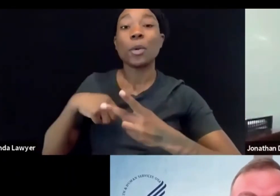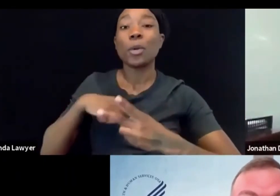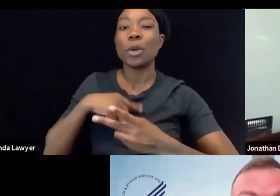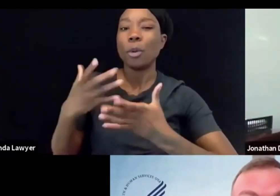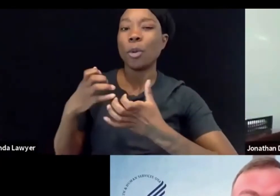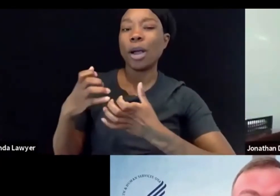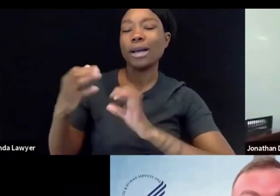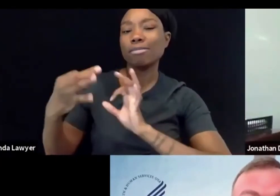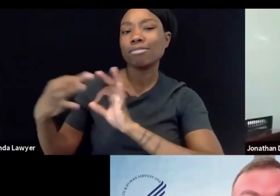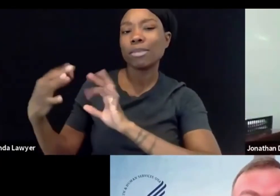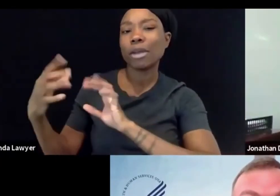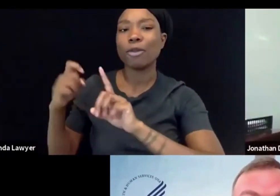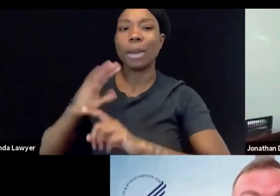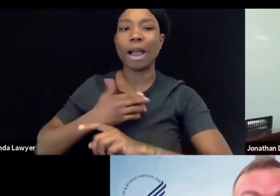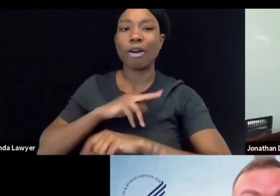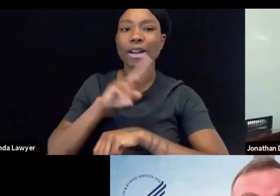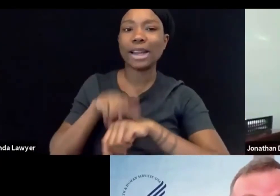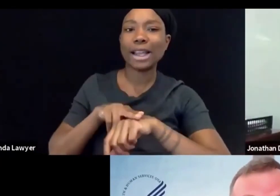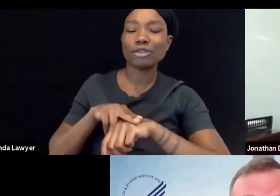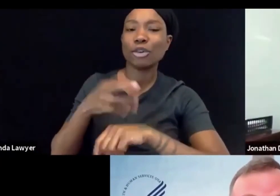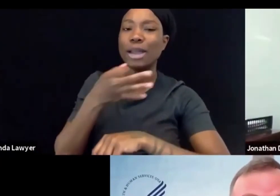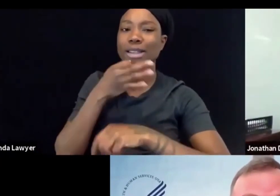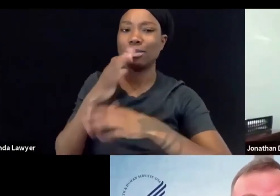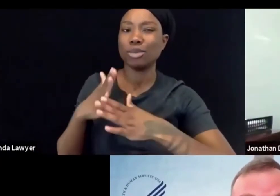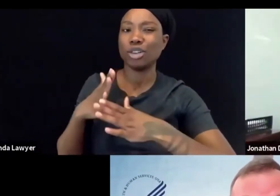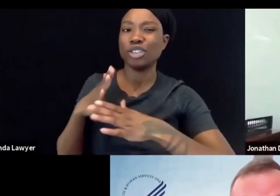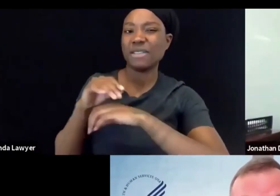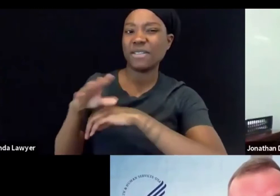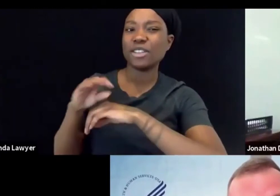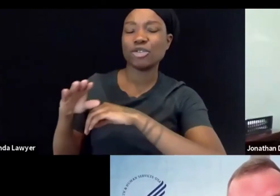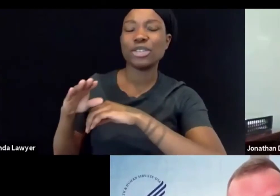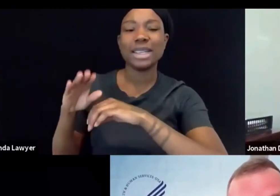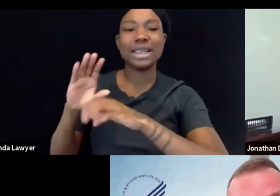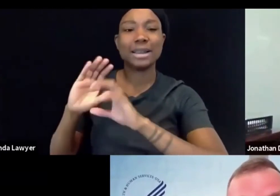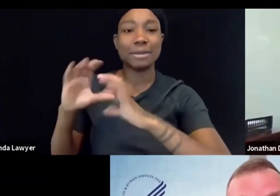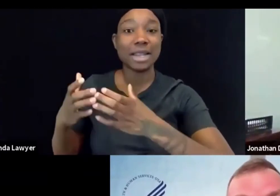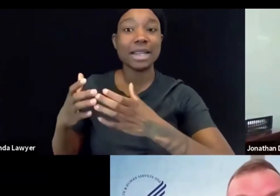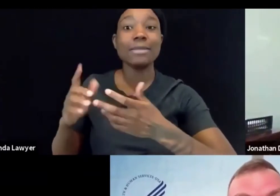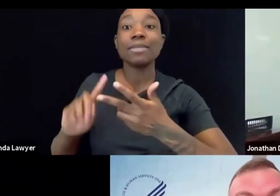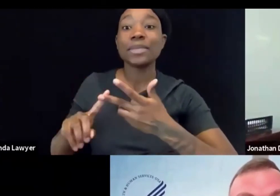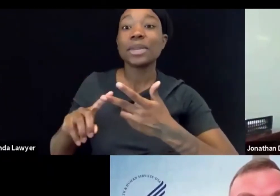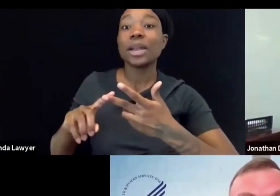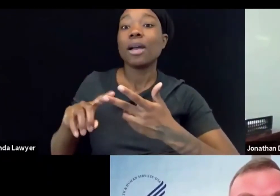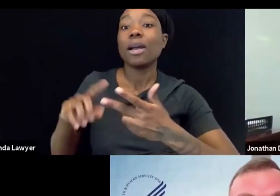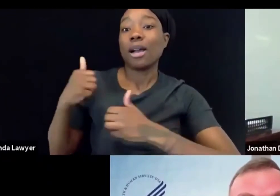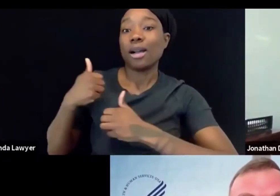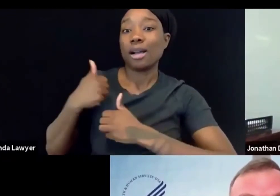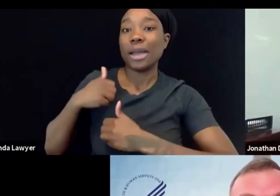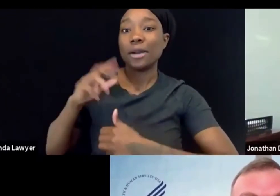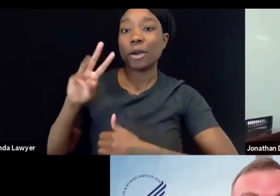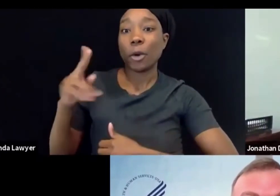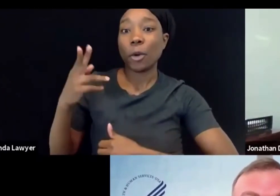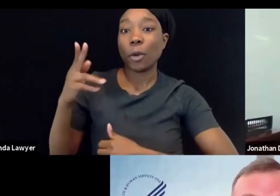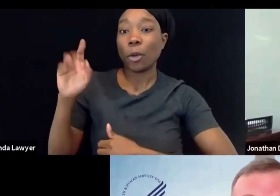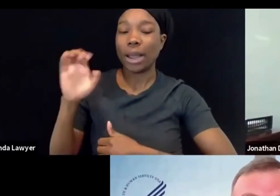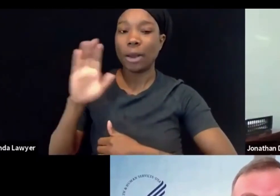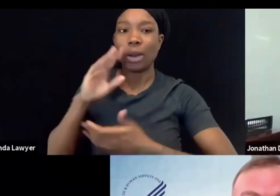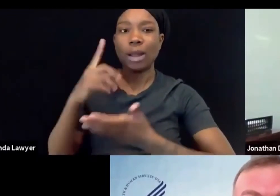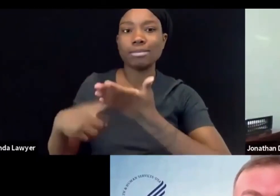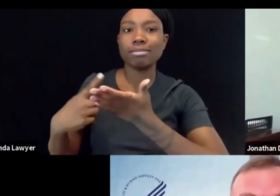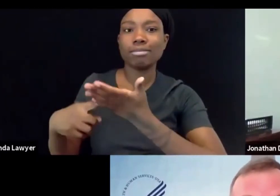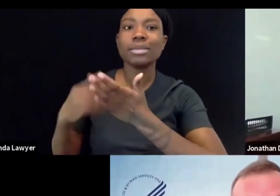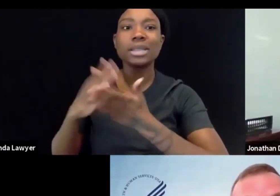committees. We're also working on programmatic activities that Commander White will talk to you about. And fourth, we're working through civil rights